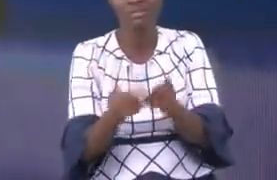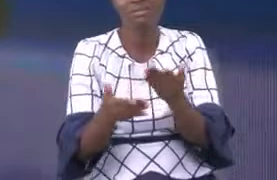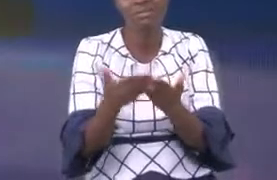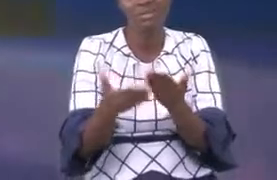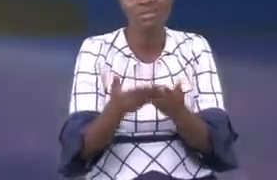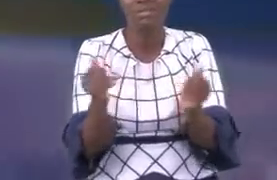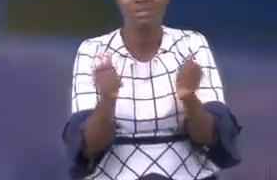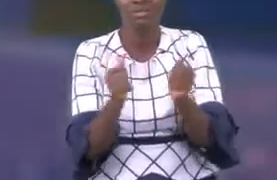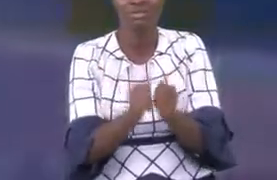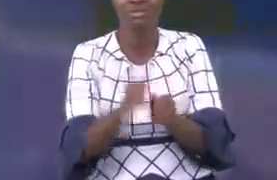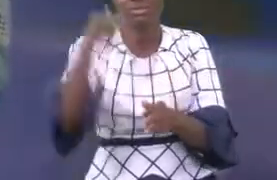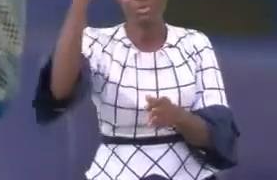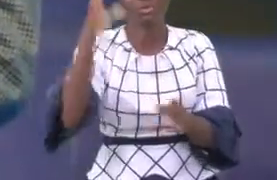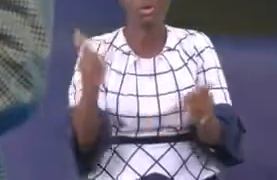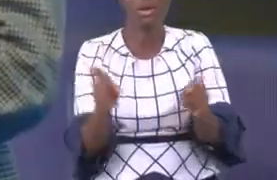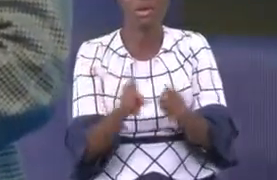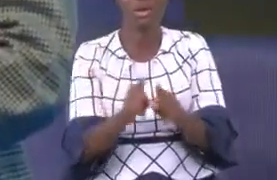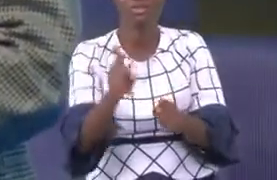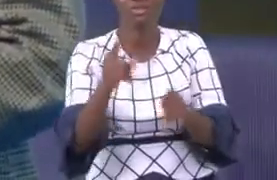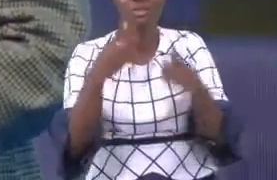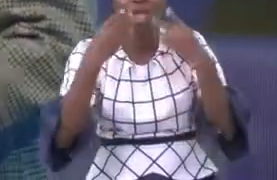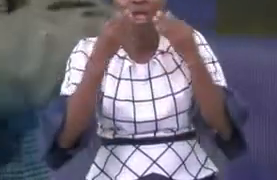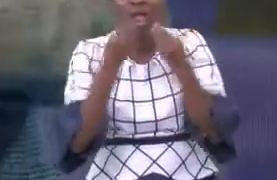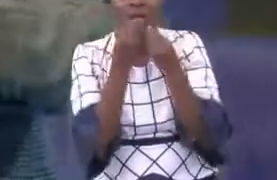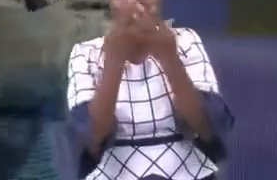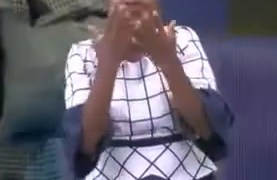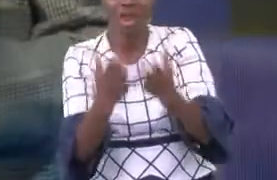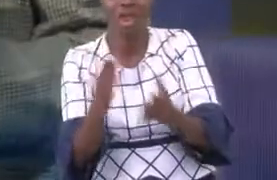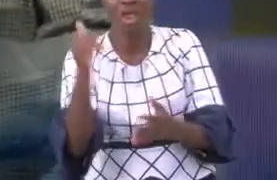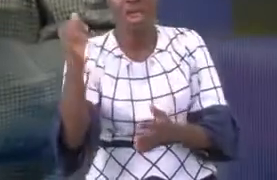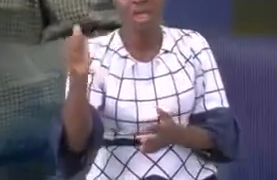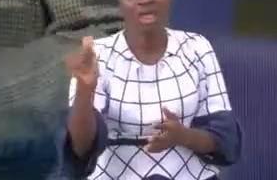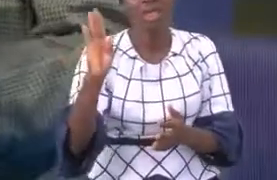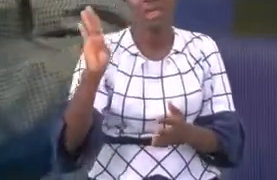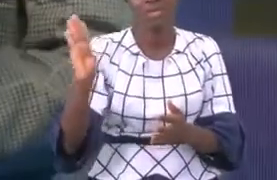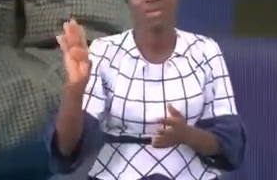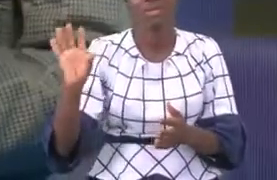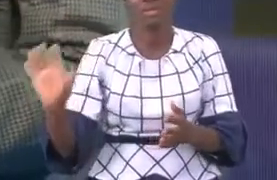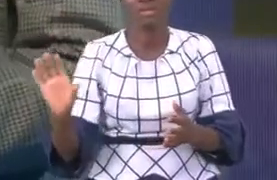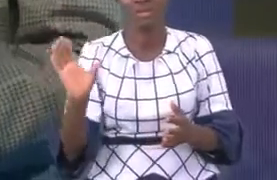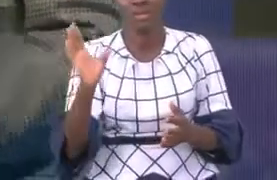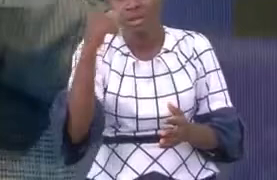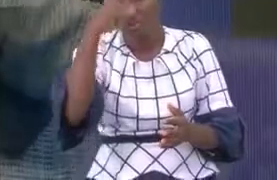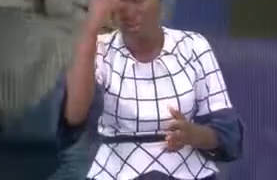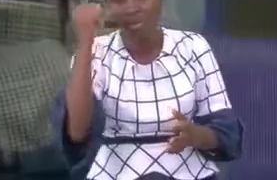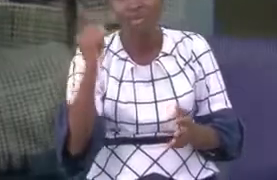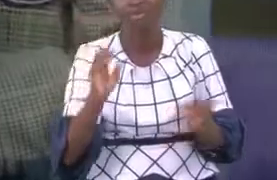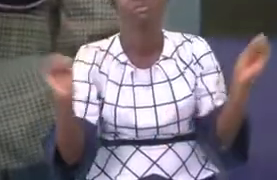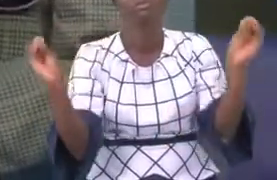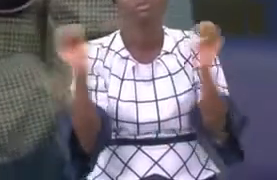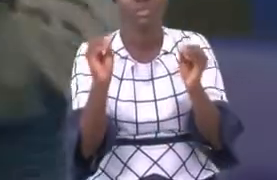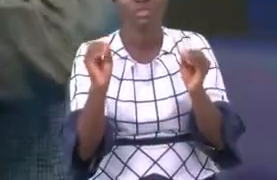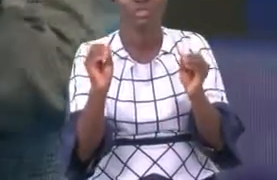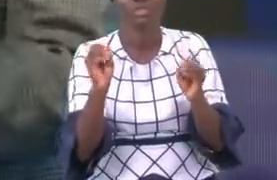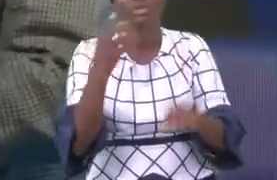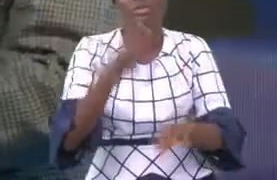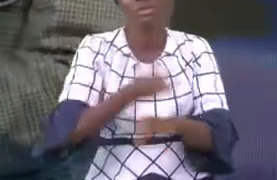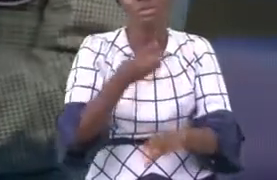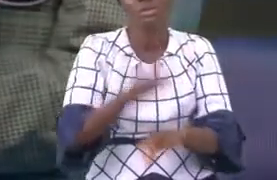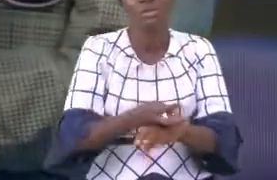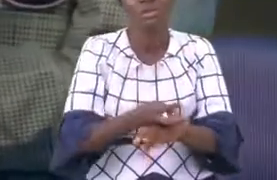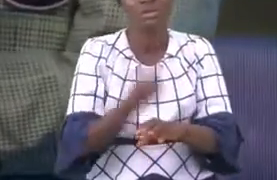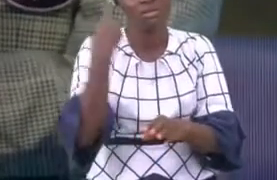nothing too hard for him. In your soul, in your spirit, in your body, in